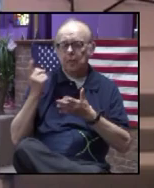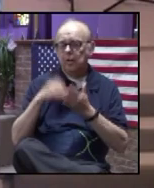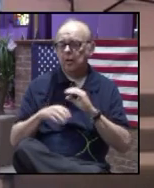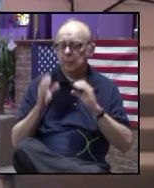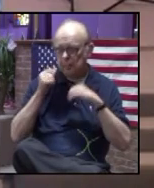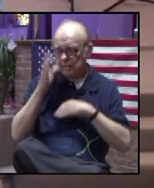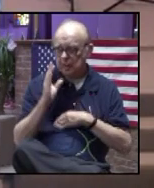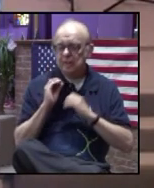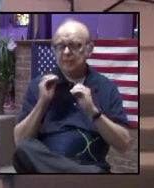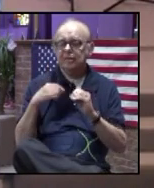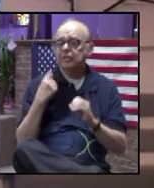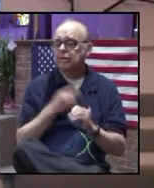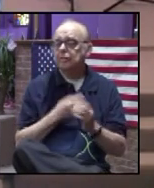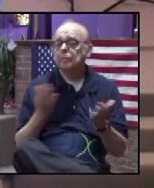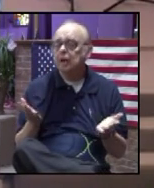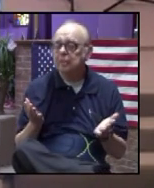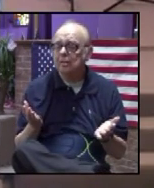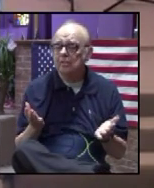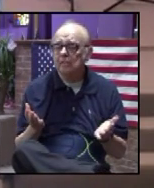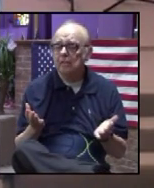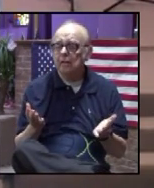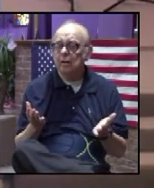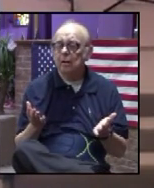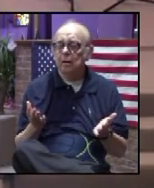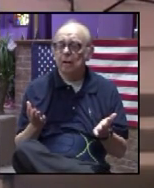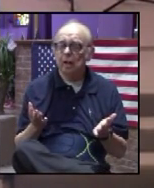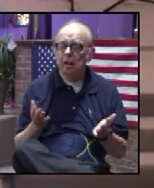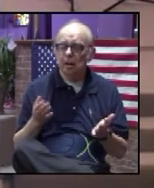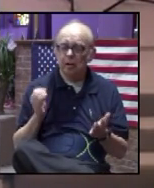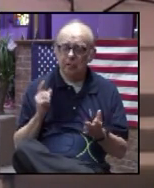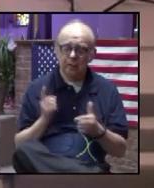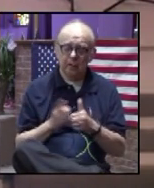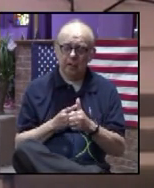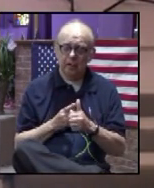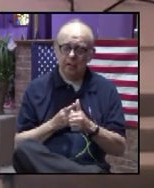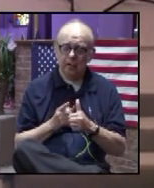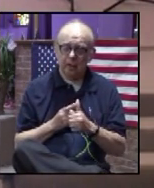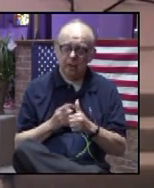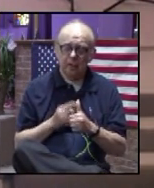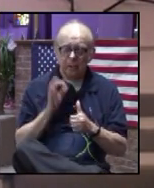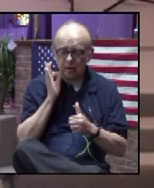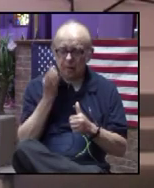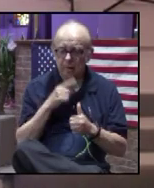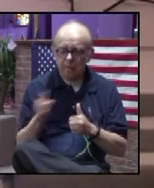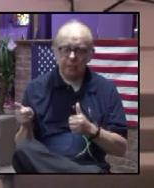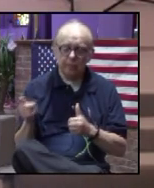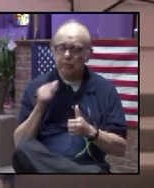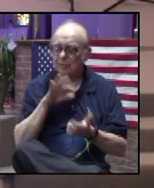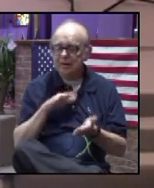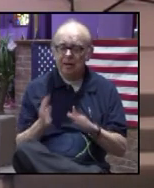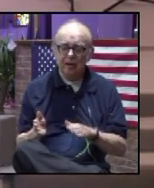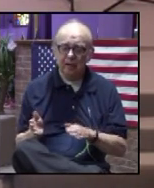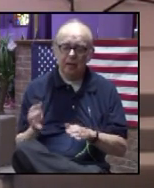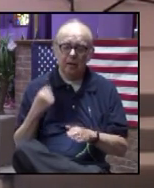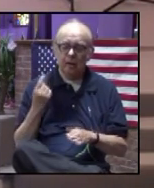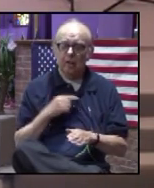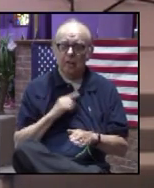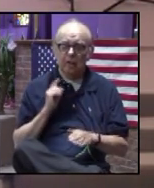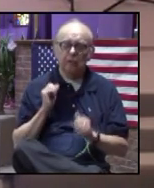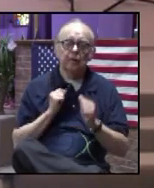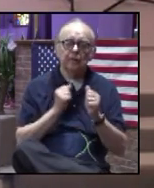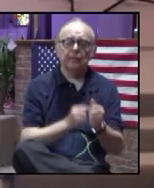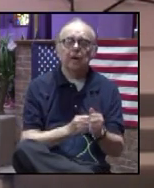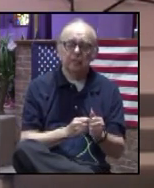teaching us is this. He would be the first fruit of those who were dead, and we are to